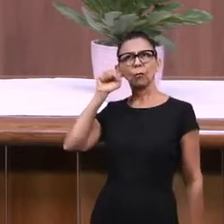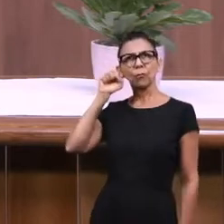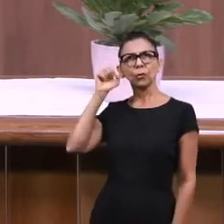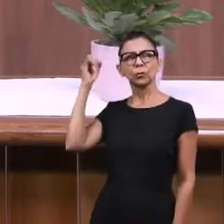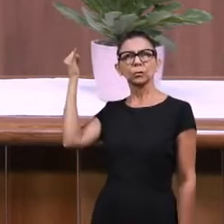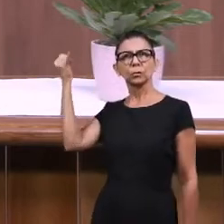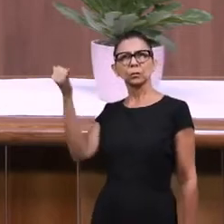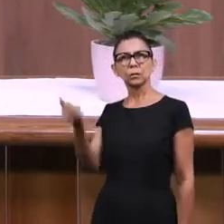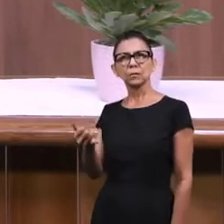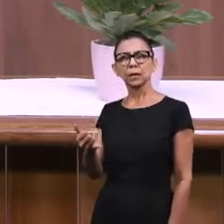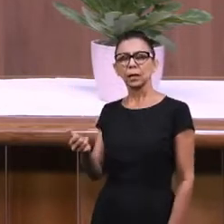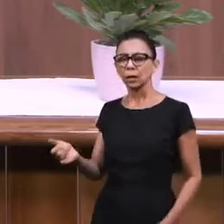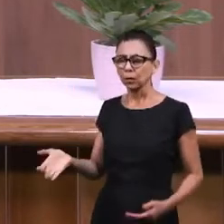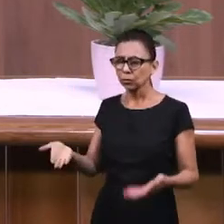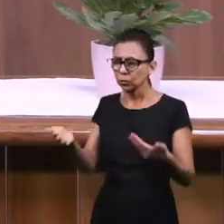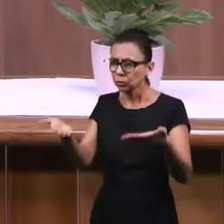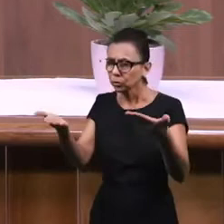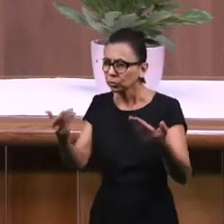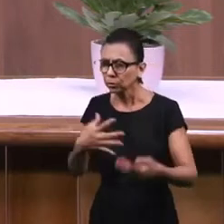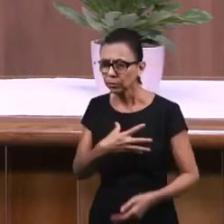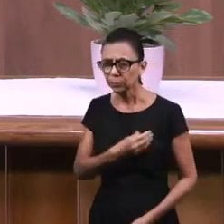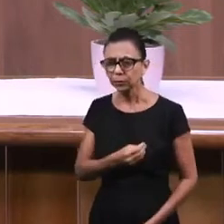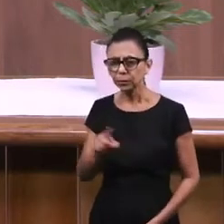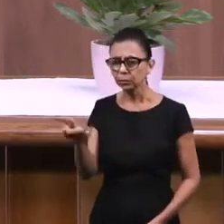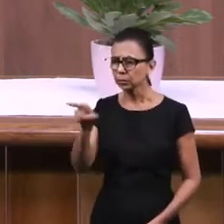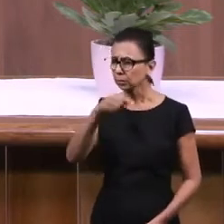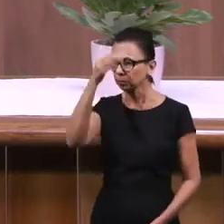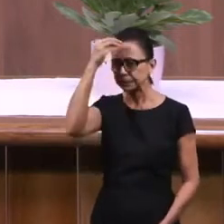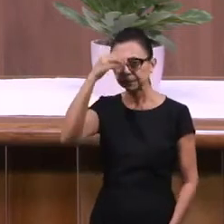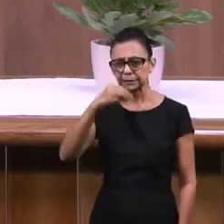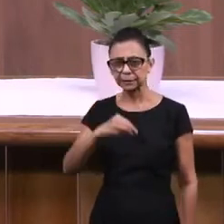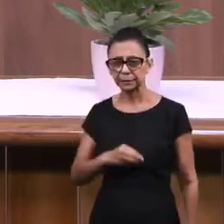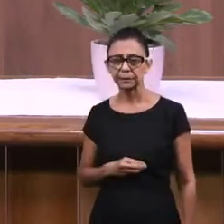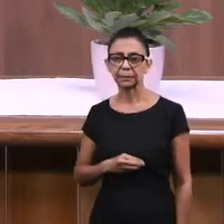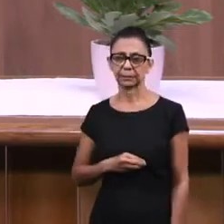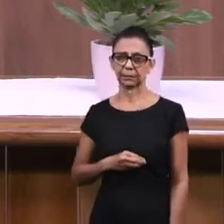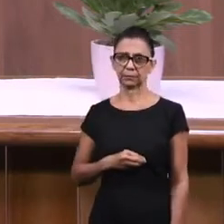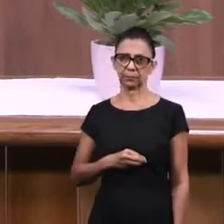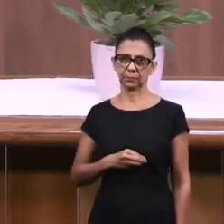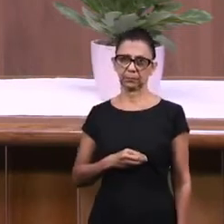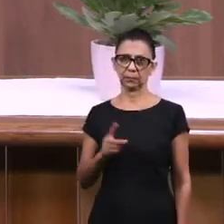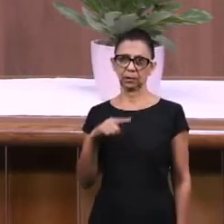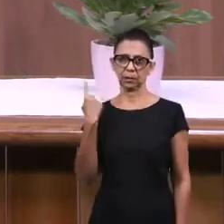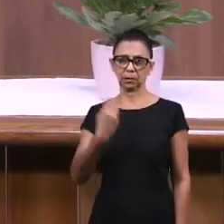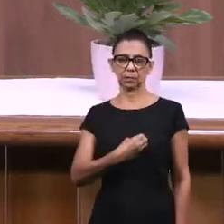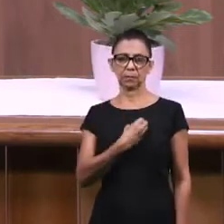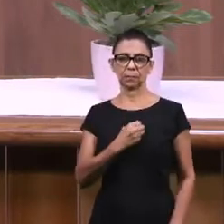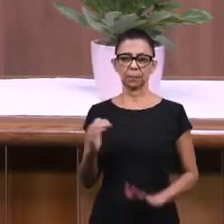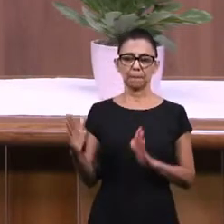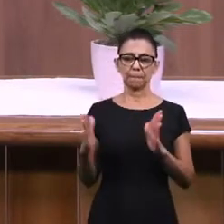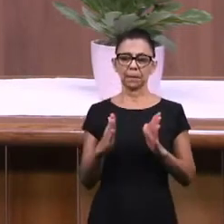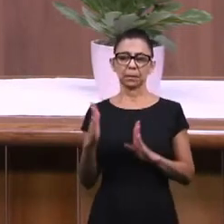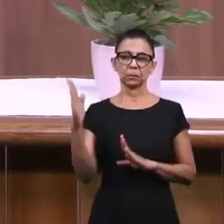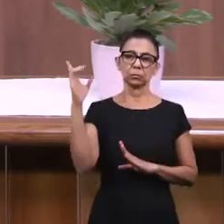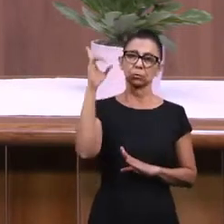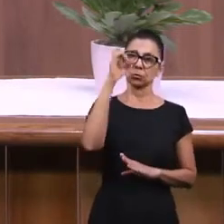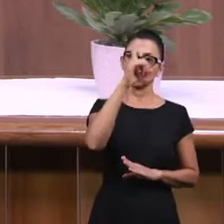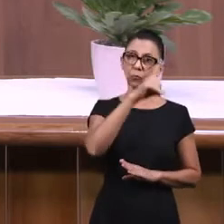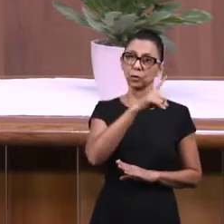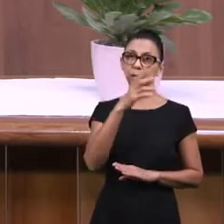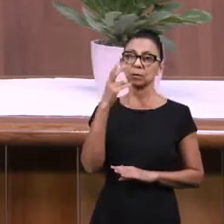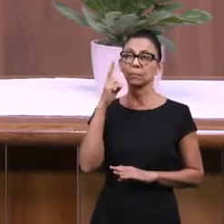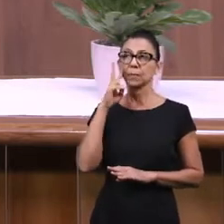not desist." This is a time of difficulty, but this is a time that the Lord is with